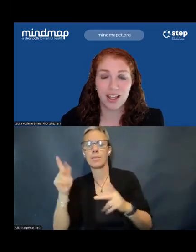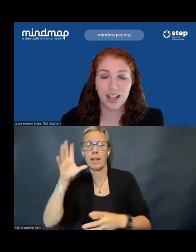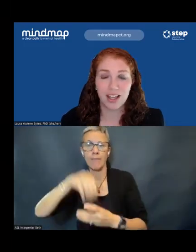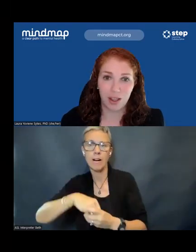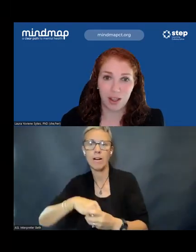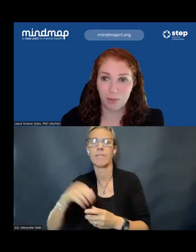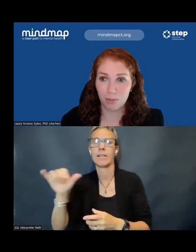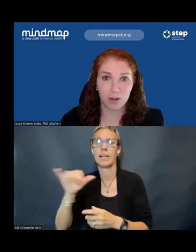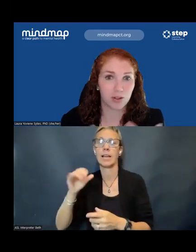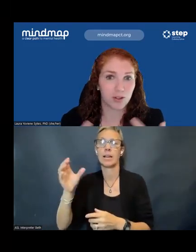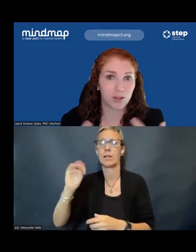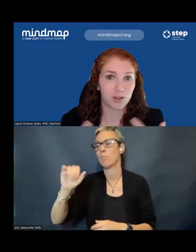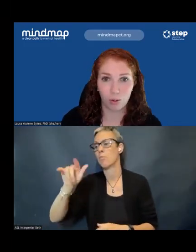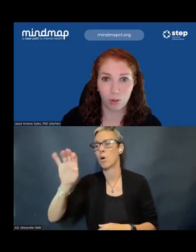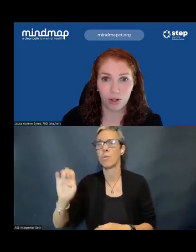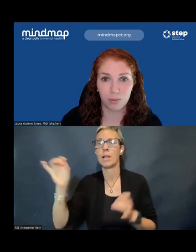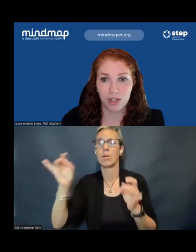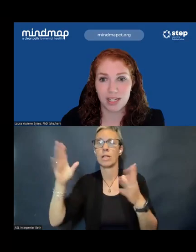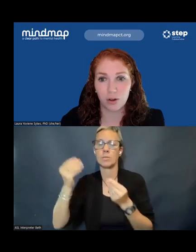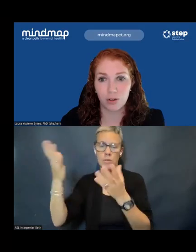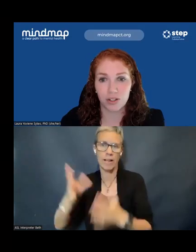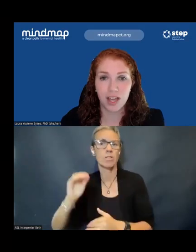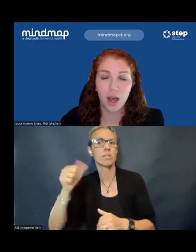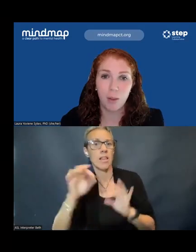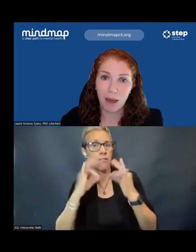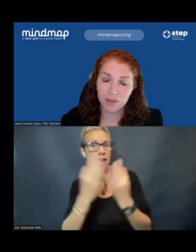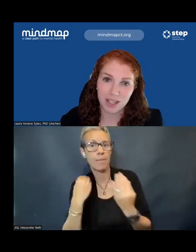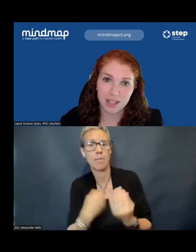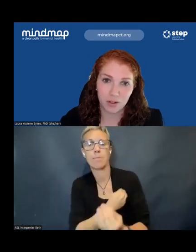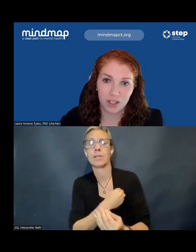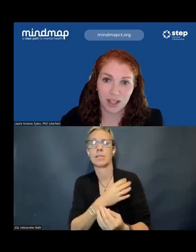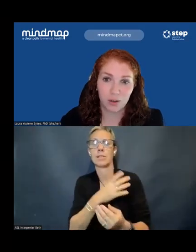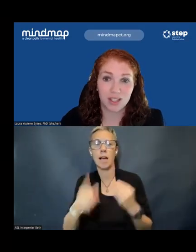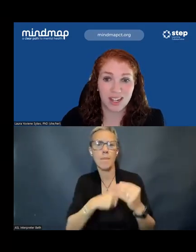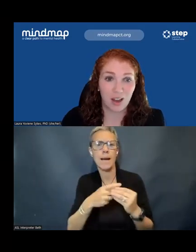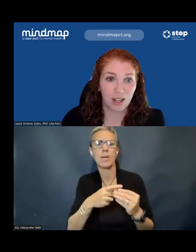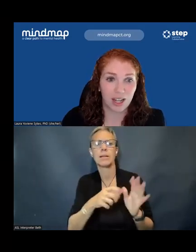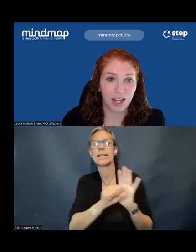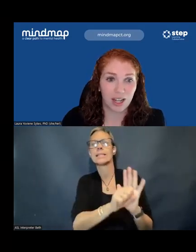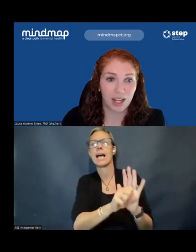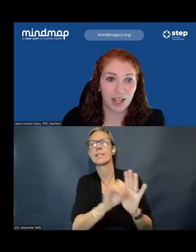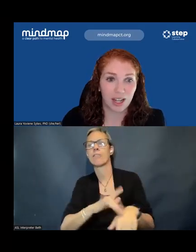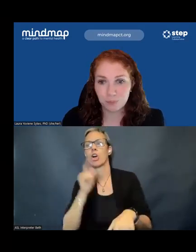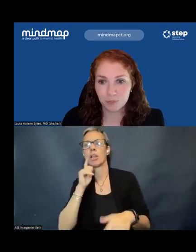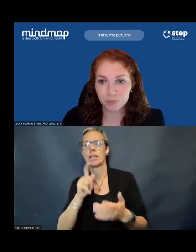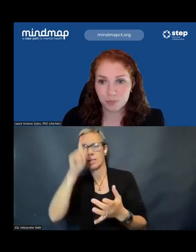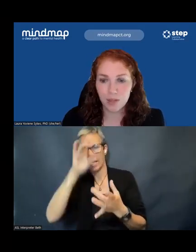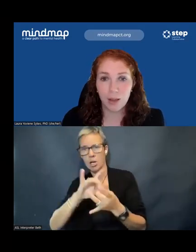providers, as well as family members and other important community stakeholders, about the signs of early psychosis and how to connect people to